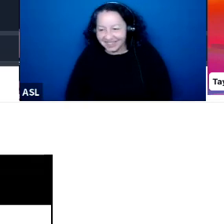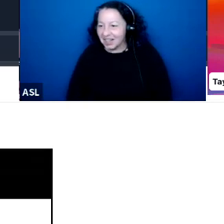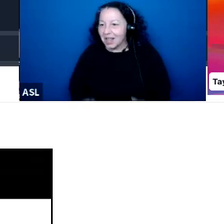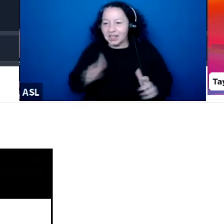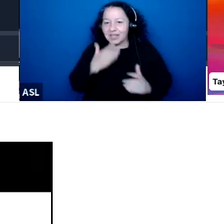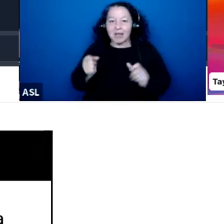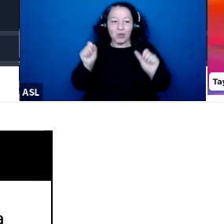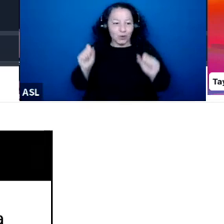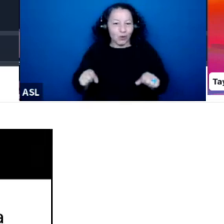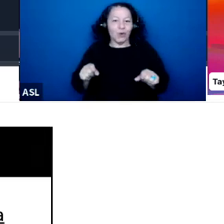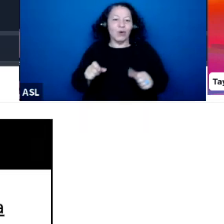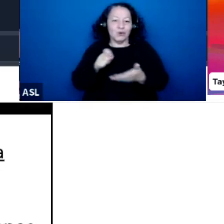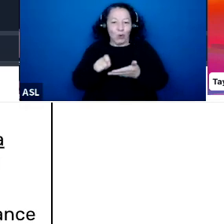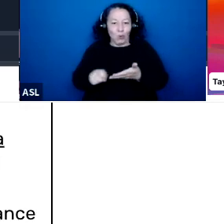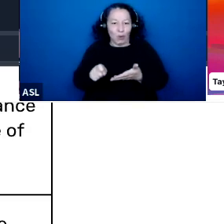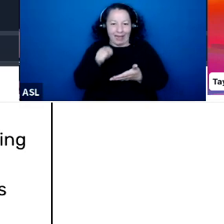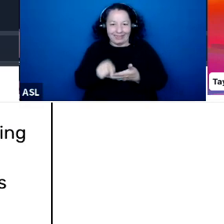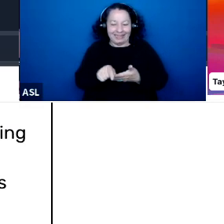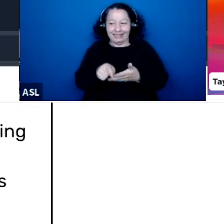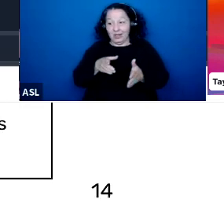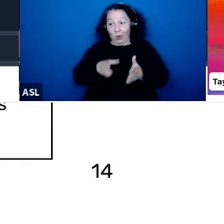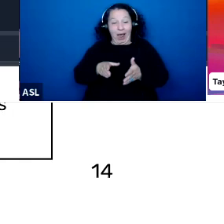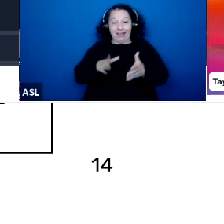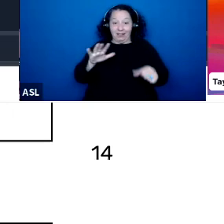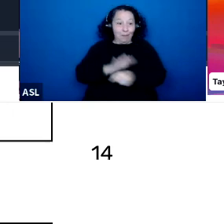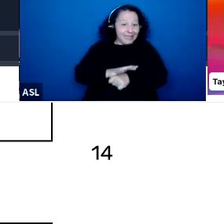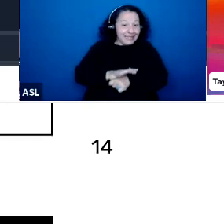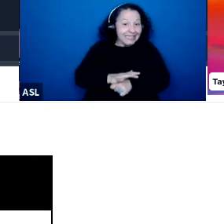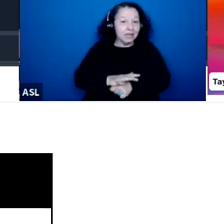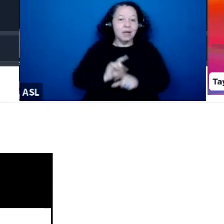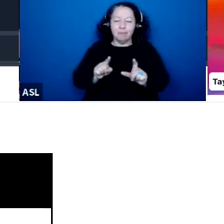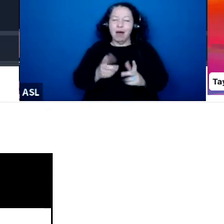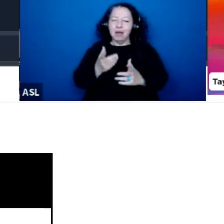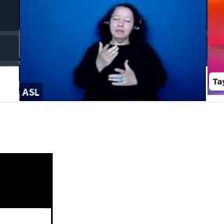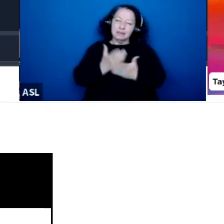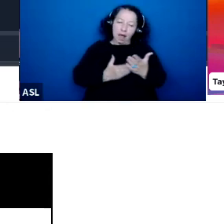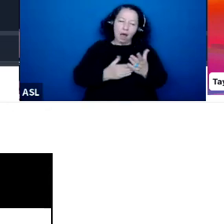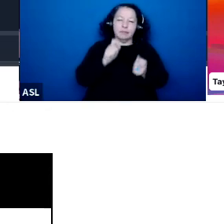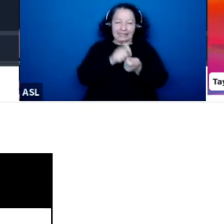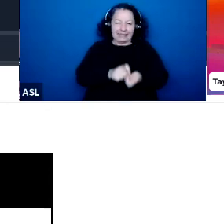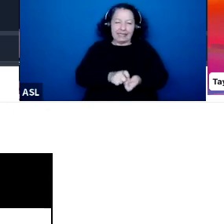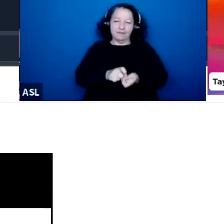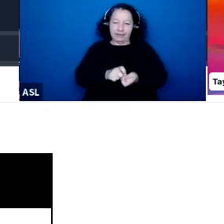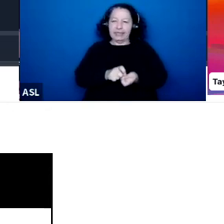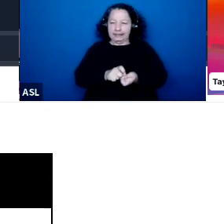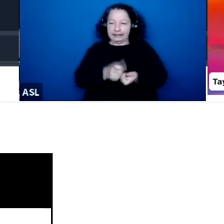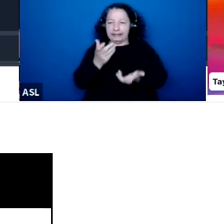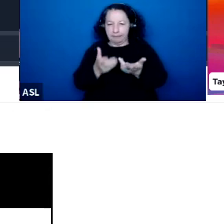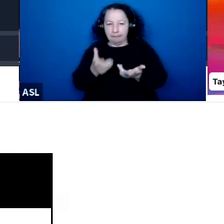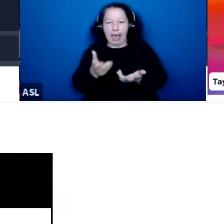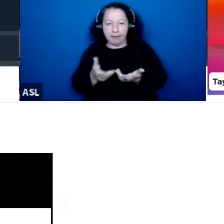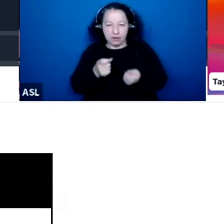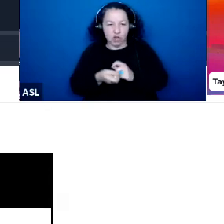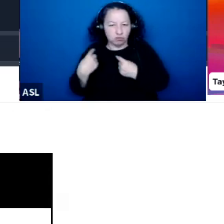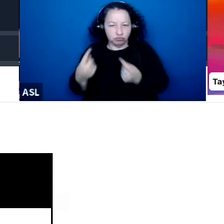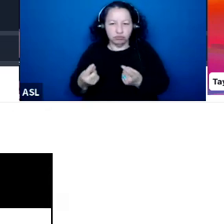now. We've done our best to write things in a way that's comprehensive, but we pull out specific things, right? The fact that a